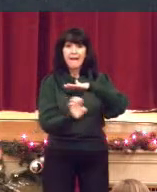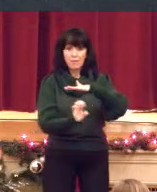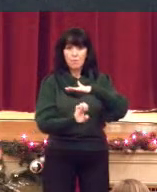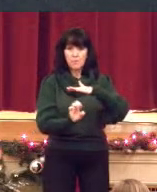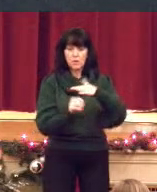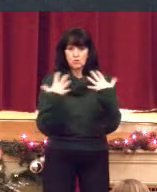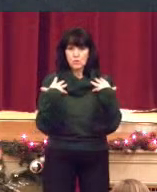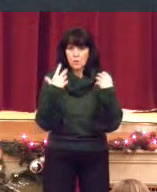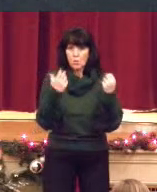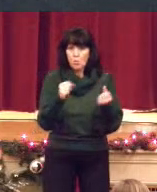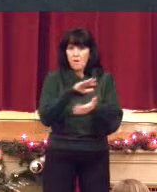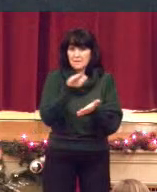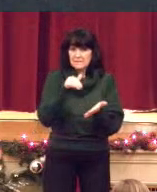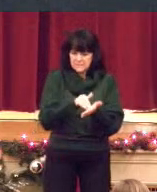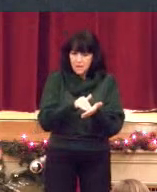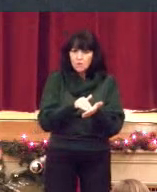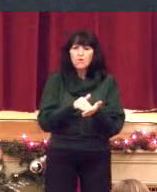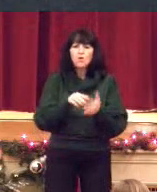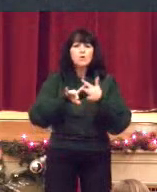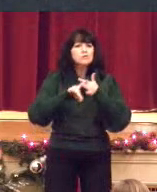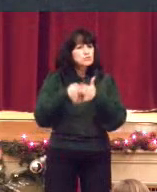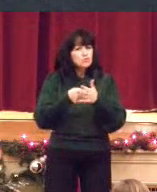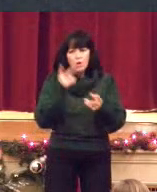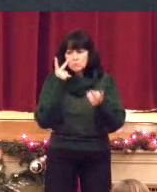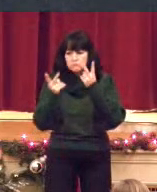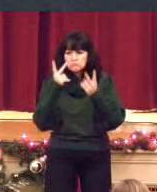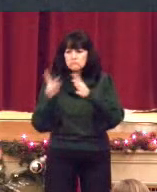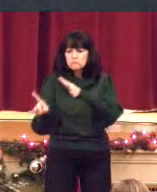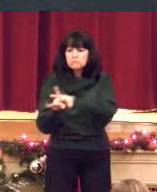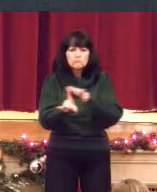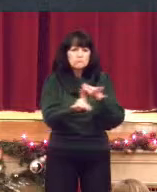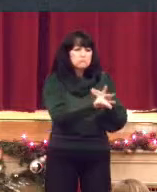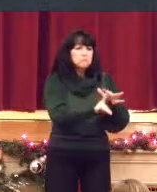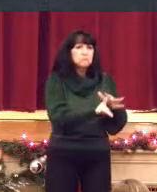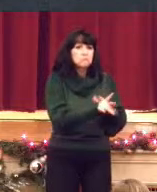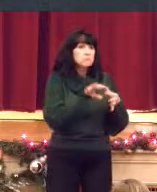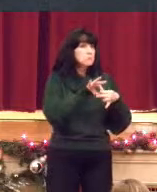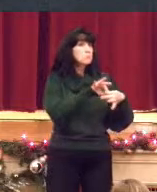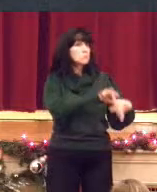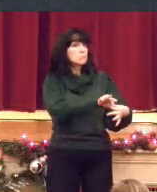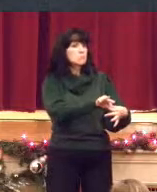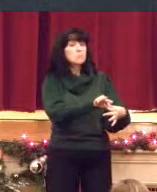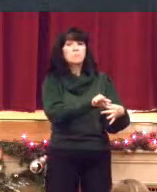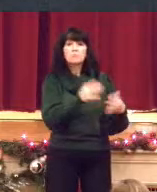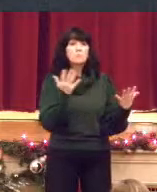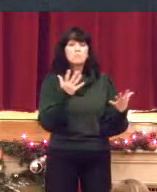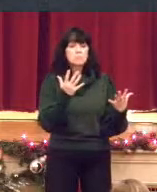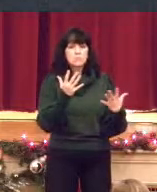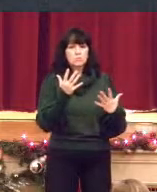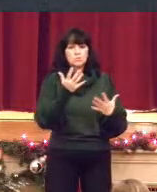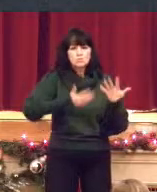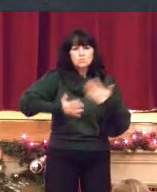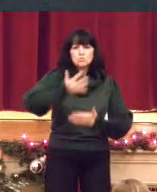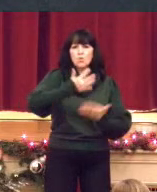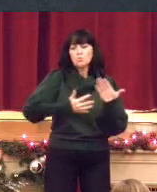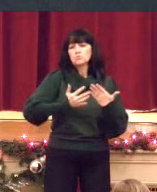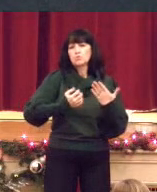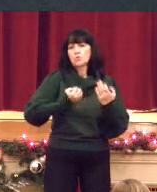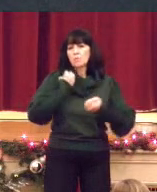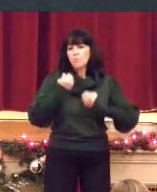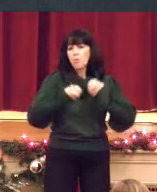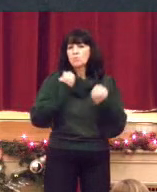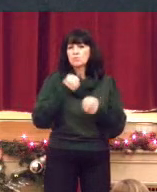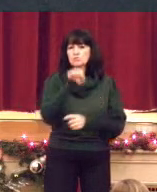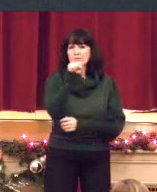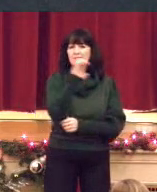We're starting to see those pop up, especially around the social emotional well-being piece. Traditionally, for me, wellness centers were at the high school level, and they're